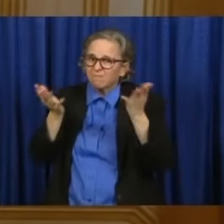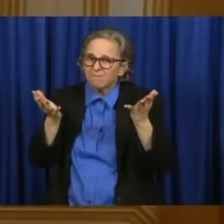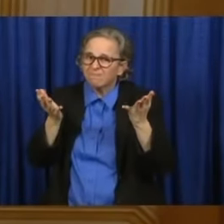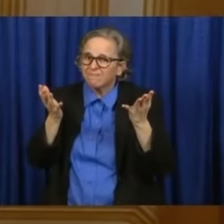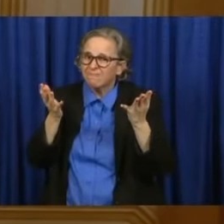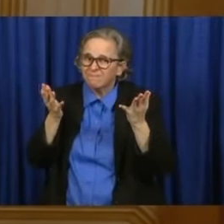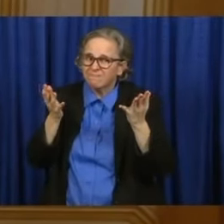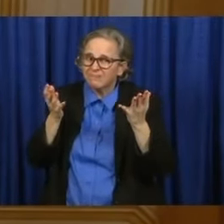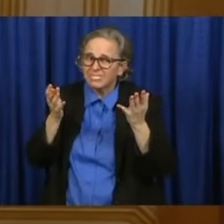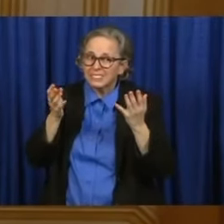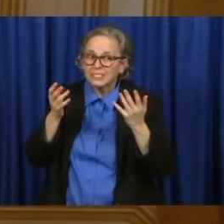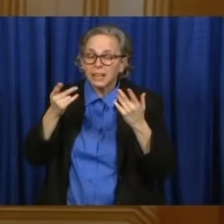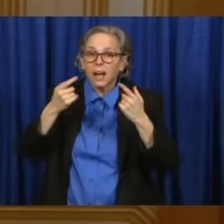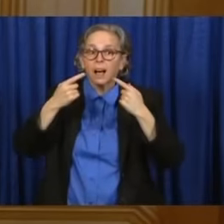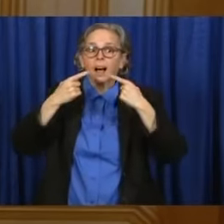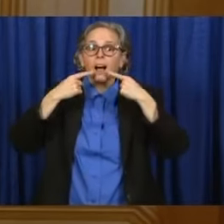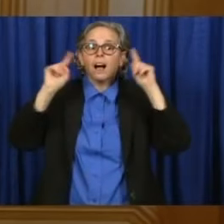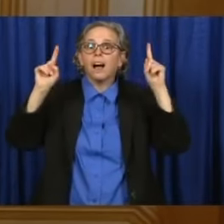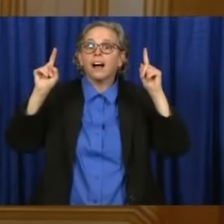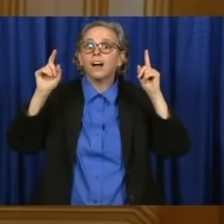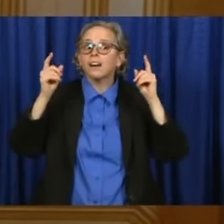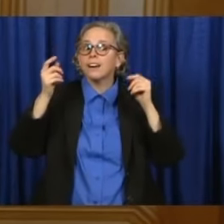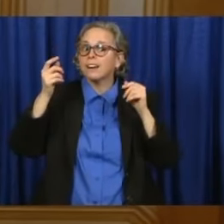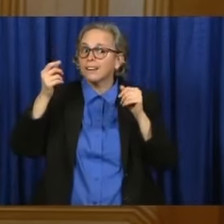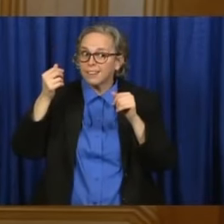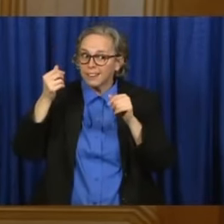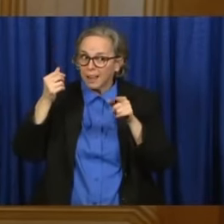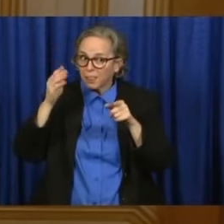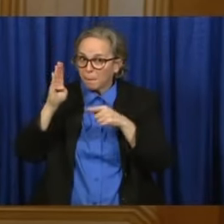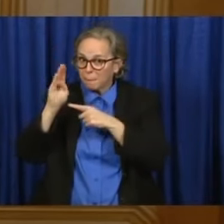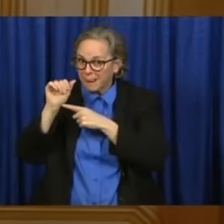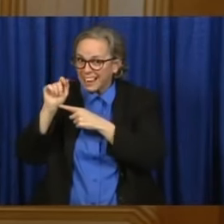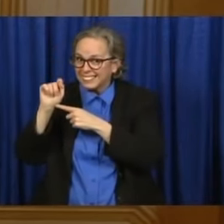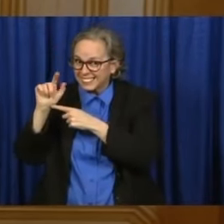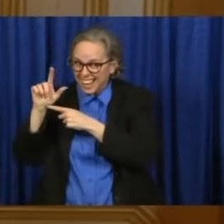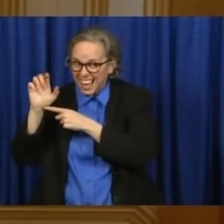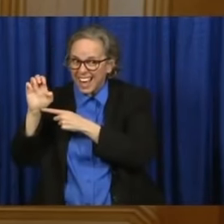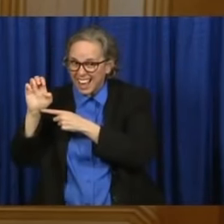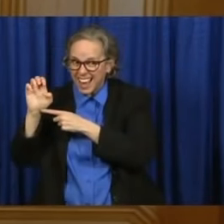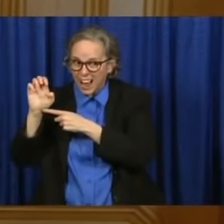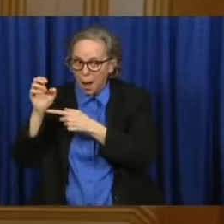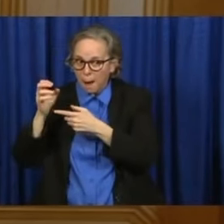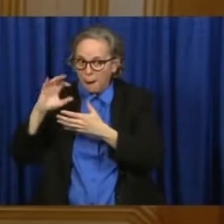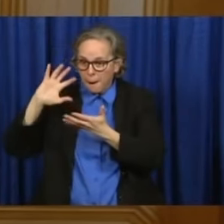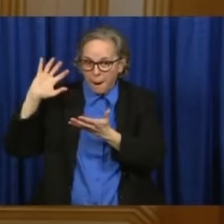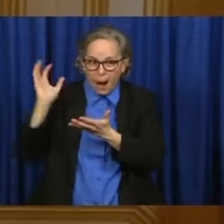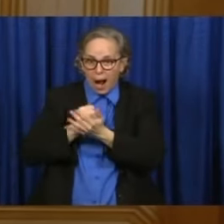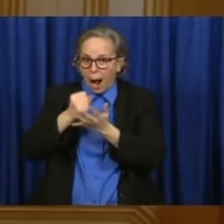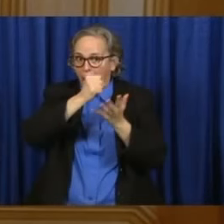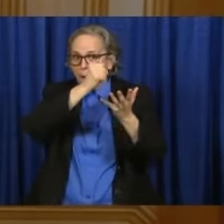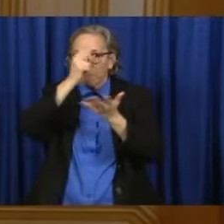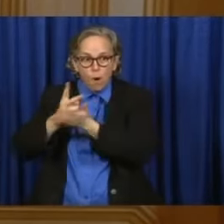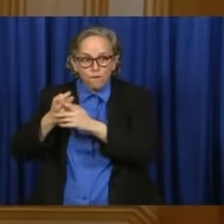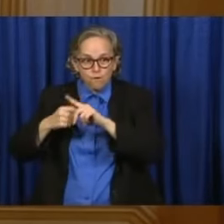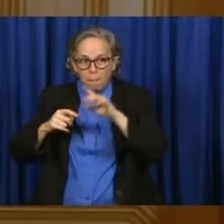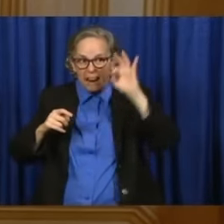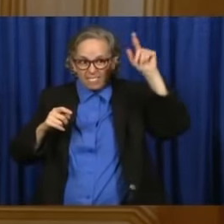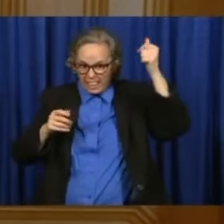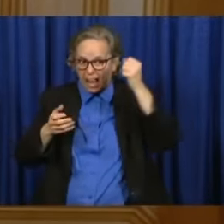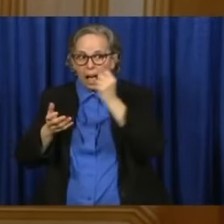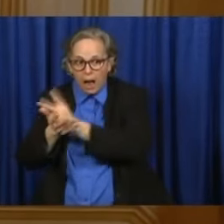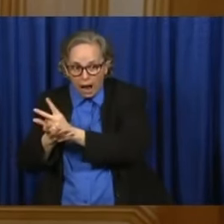success in getting approval for Battelle to sterilize these. They have the ability